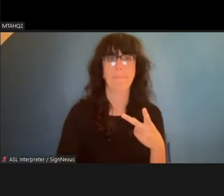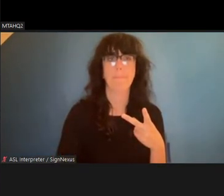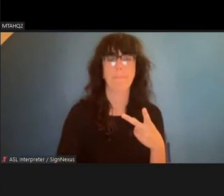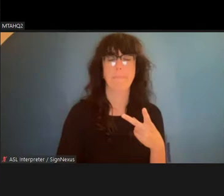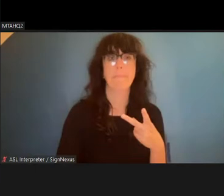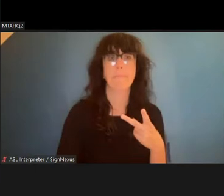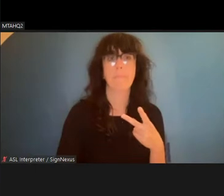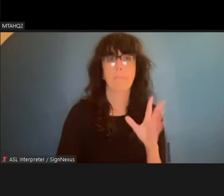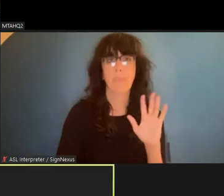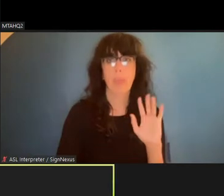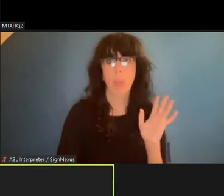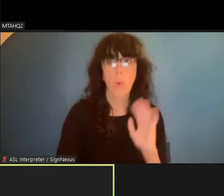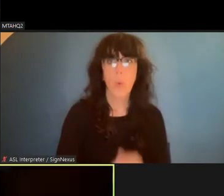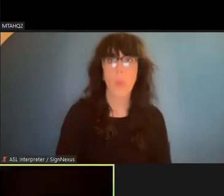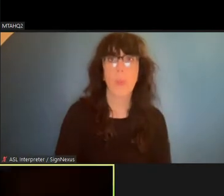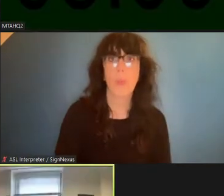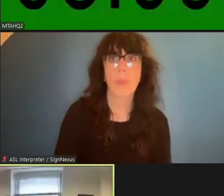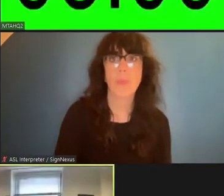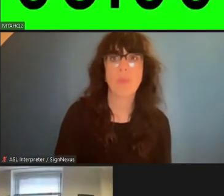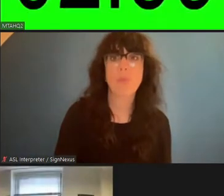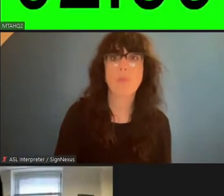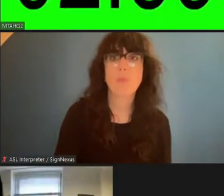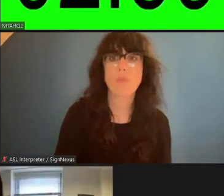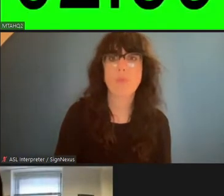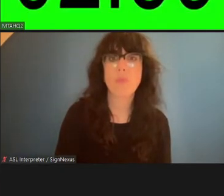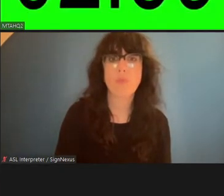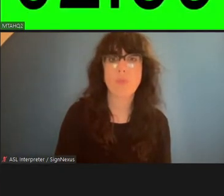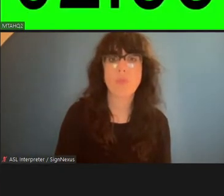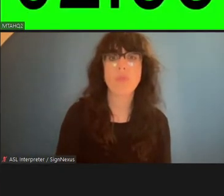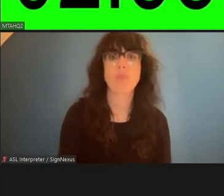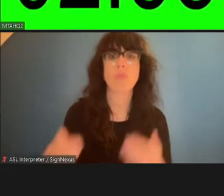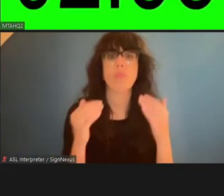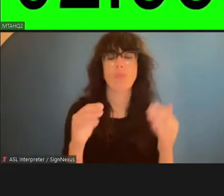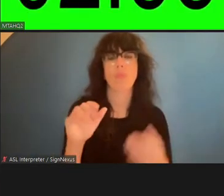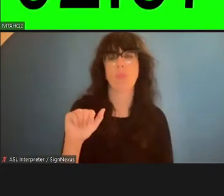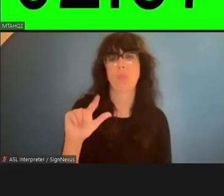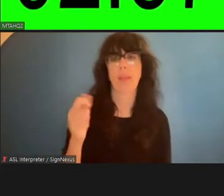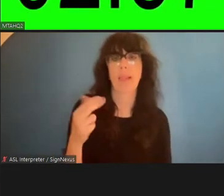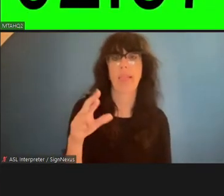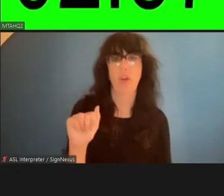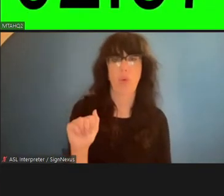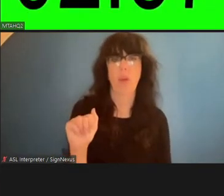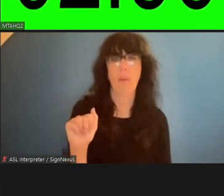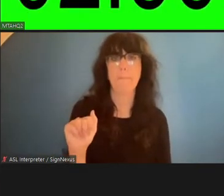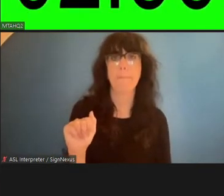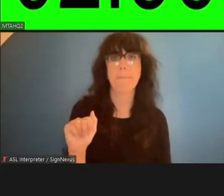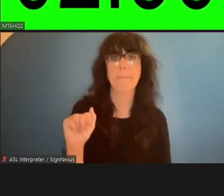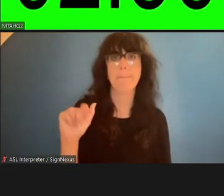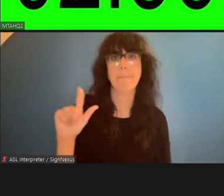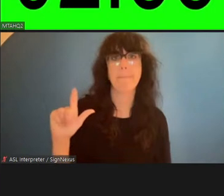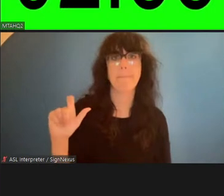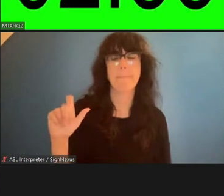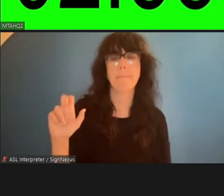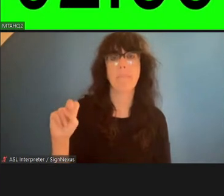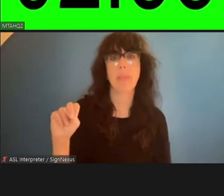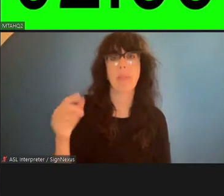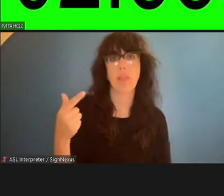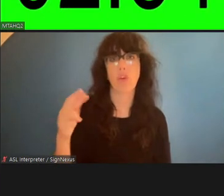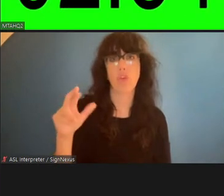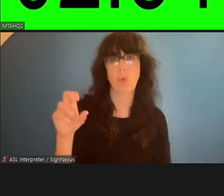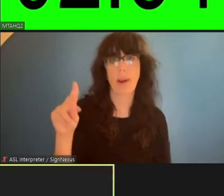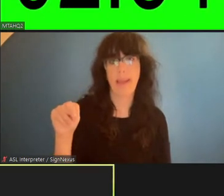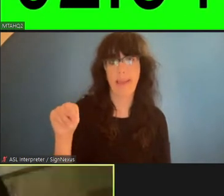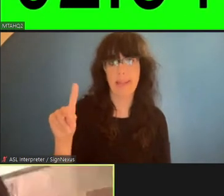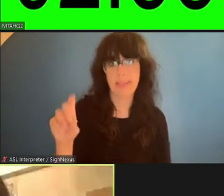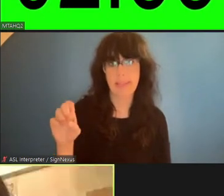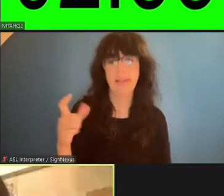hello hello you may proceed thank you uh hello my name is alegre legrand i